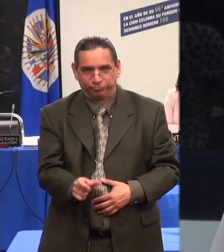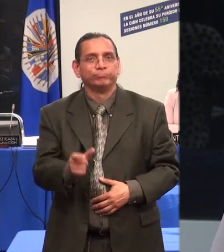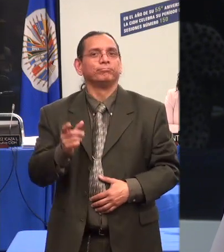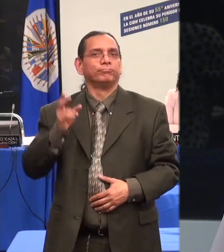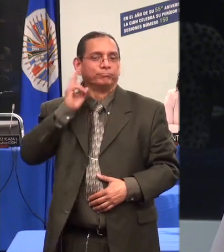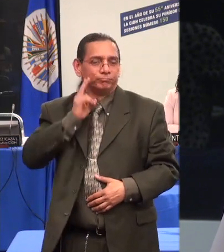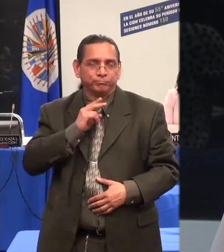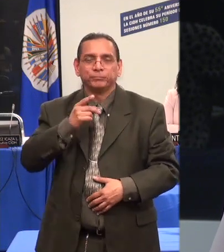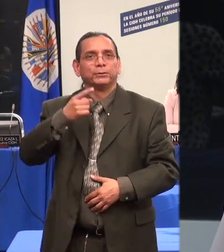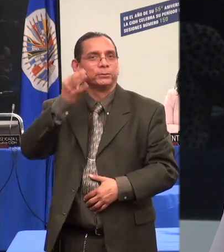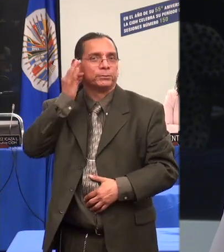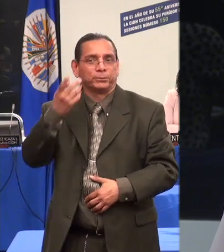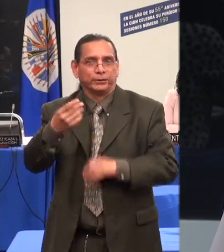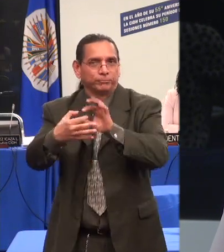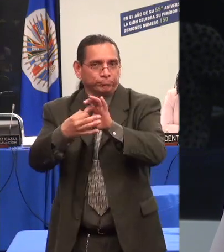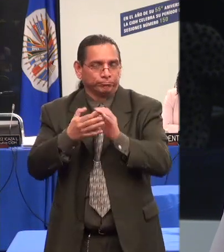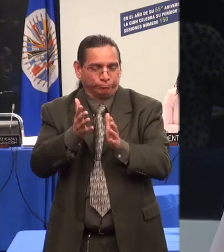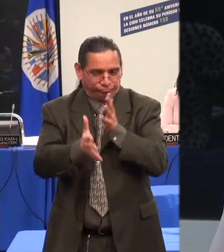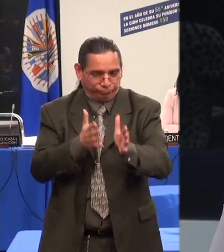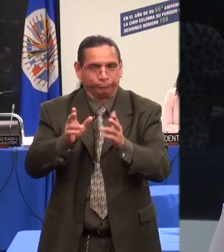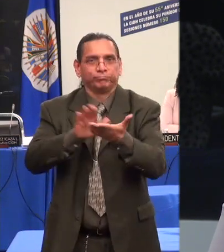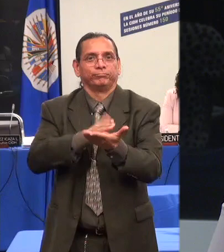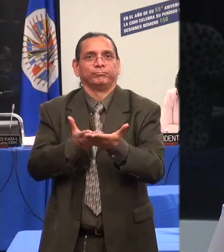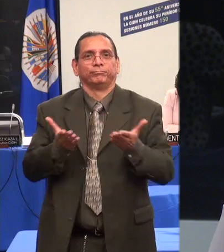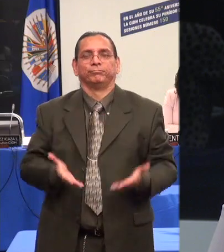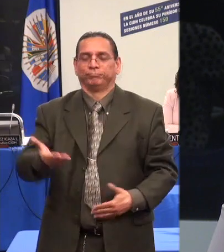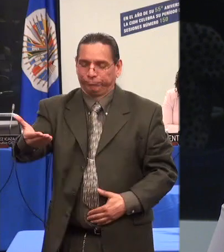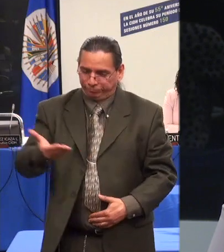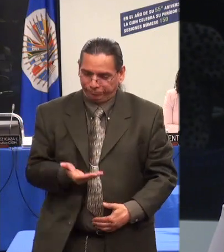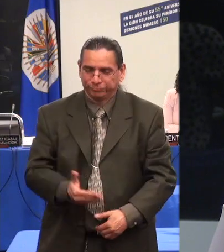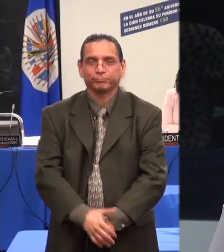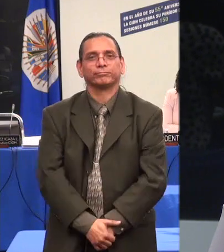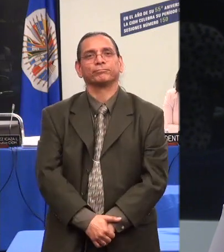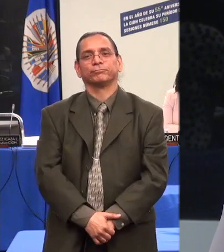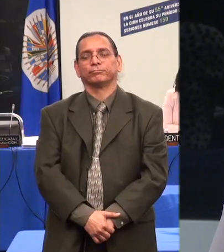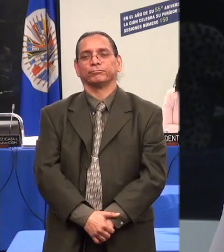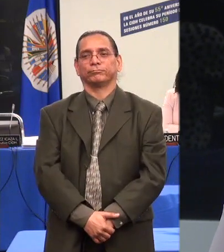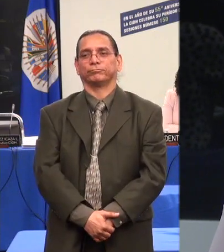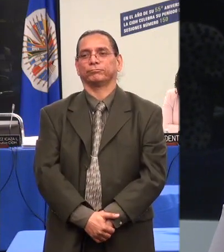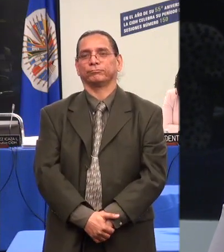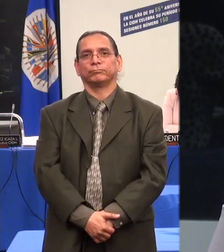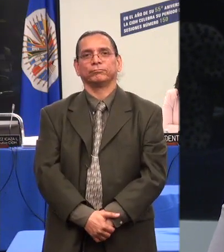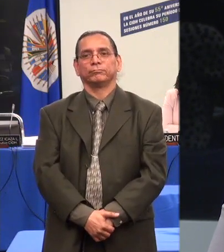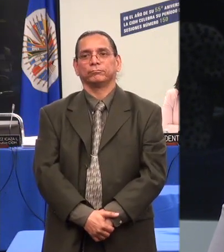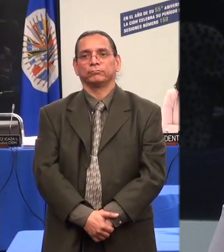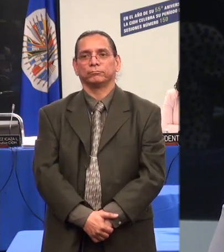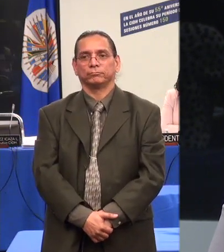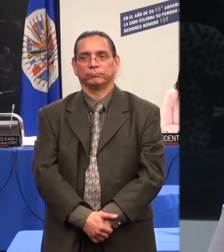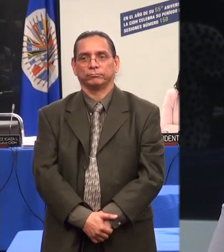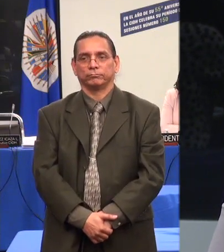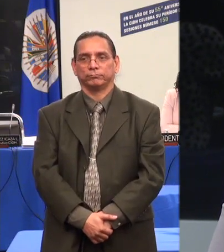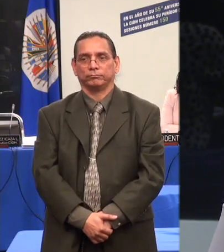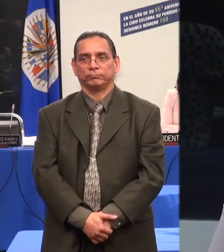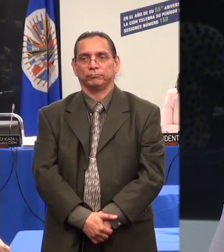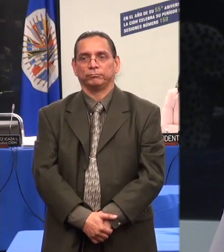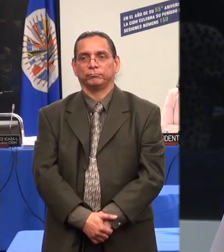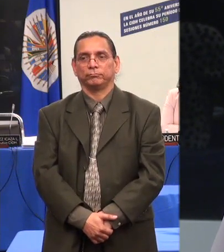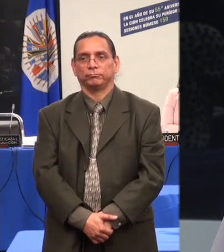participating in these proceedings. As usual, we're happy to have the representatives of the state